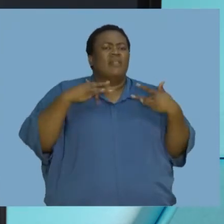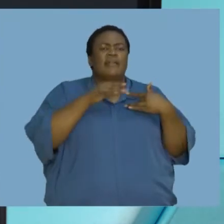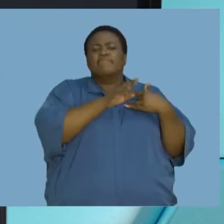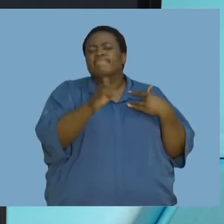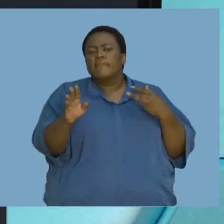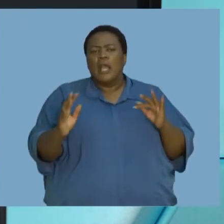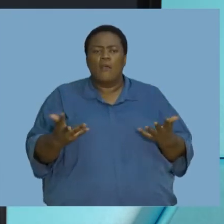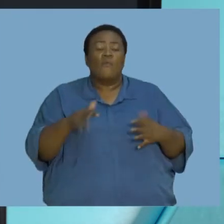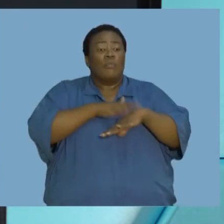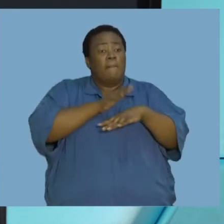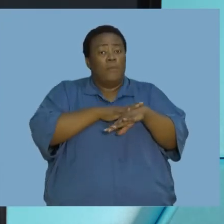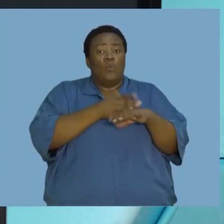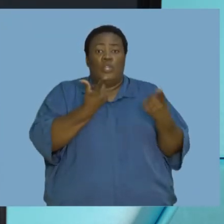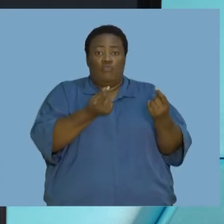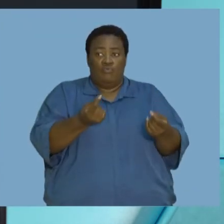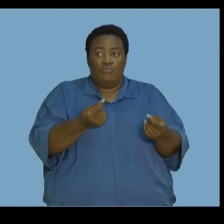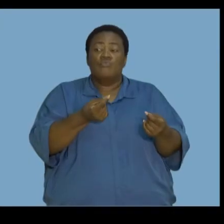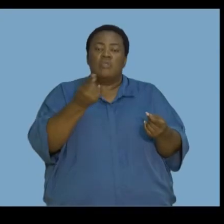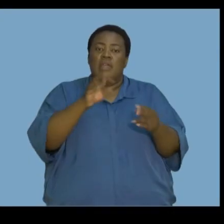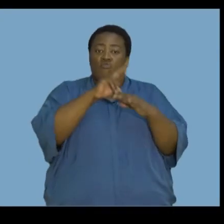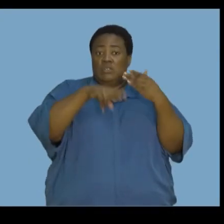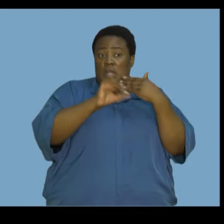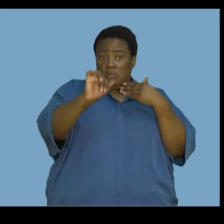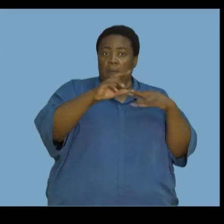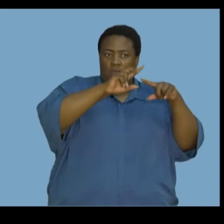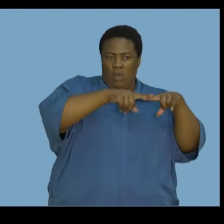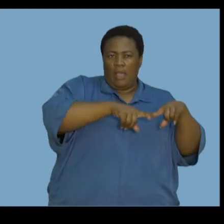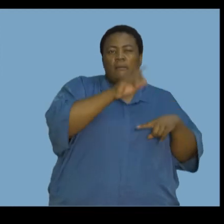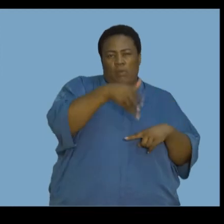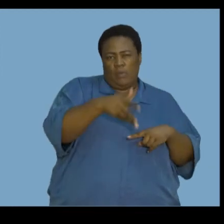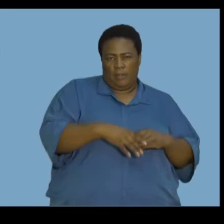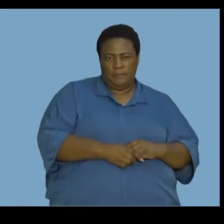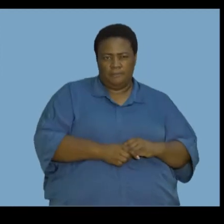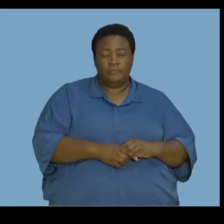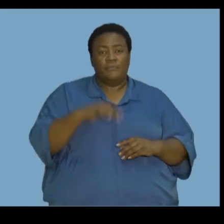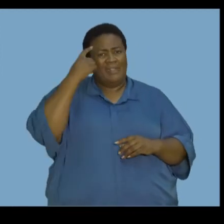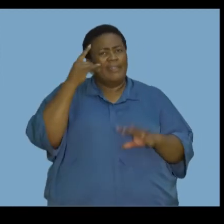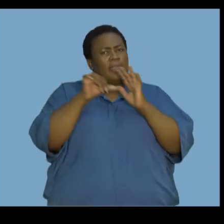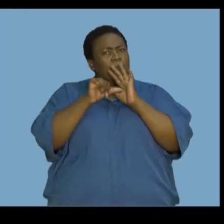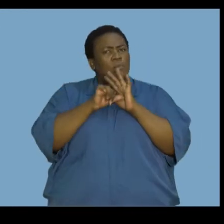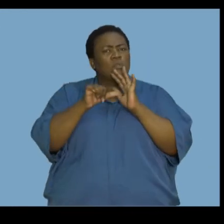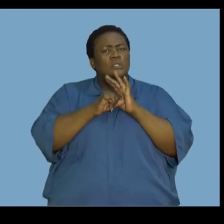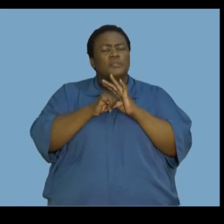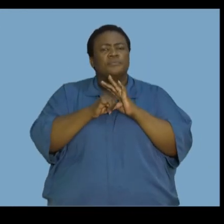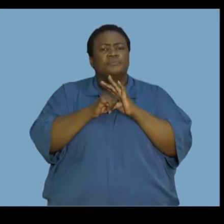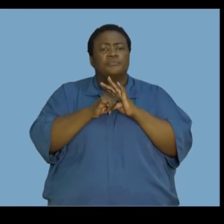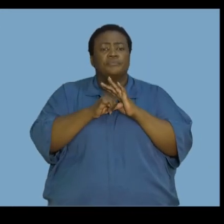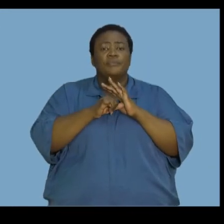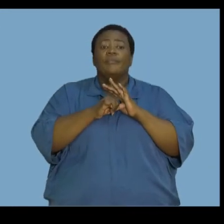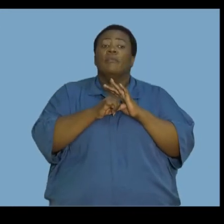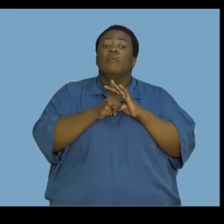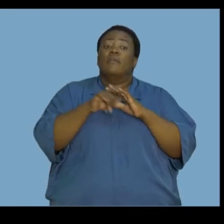they used, the more reliable their results become. And I think that is very important in terms of improving